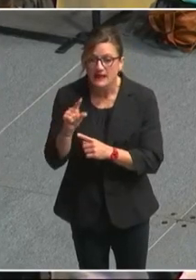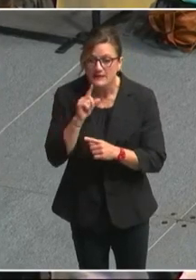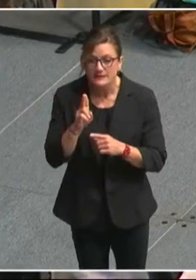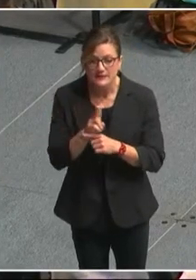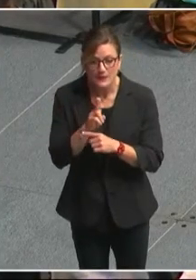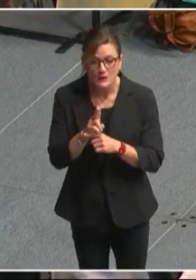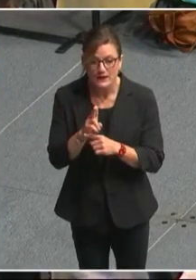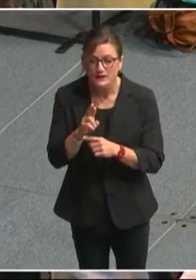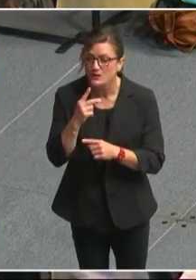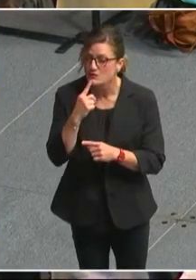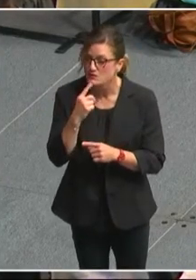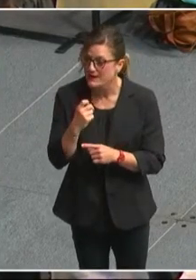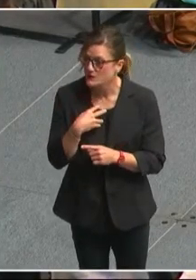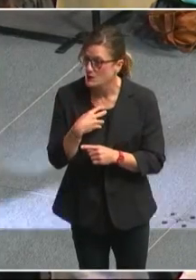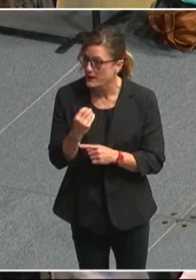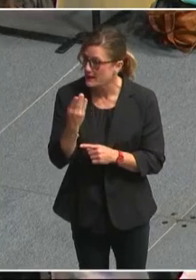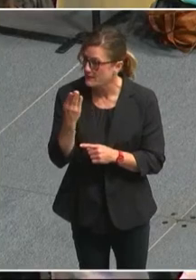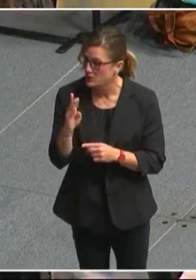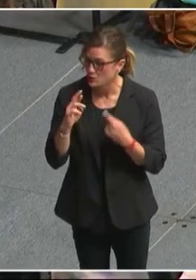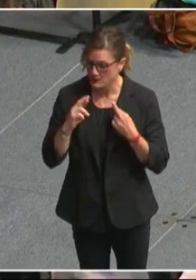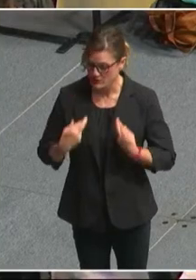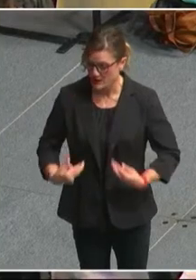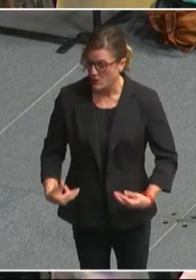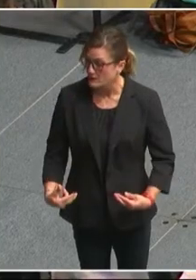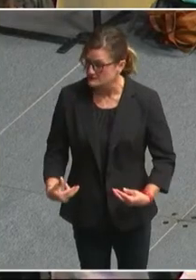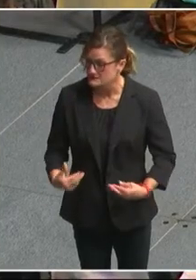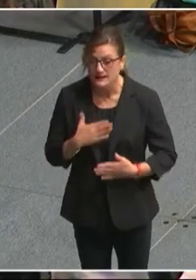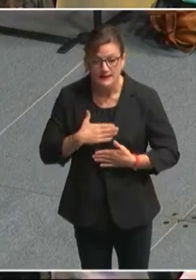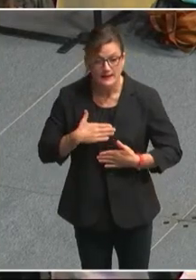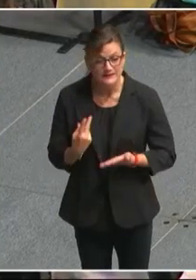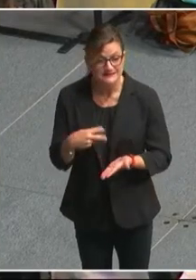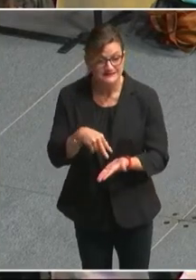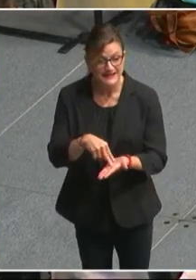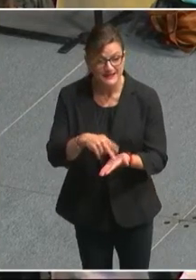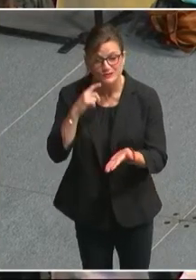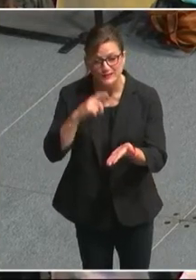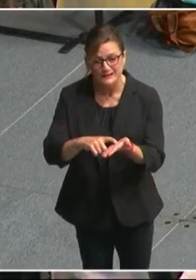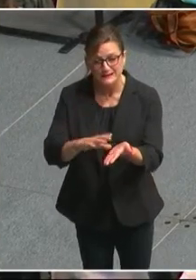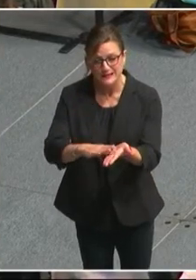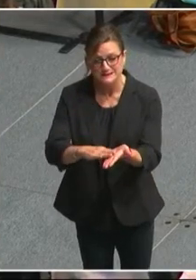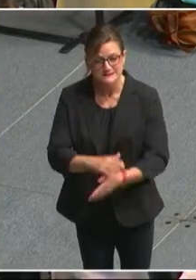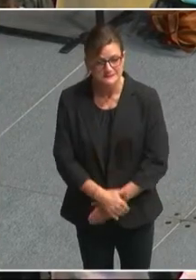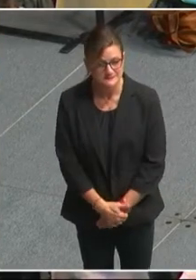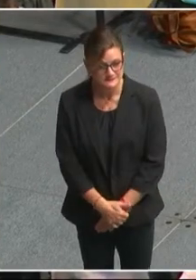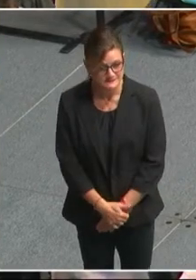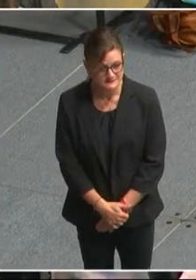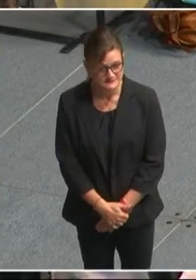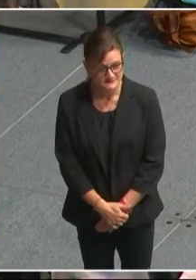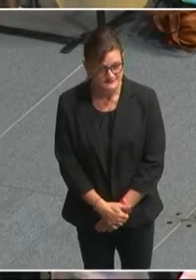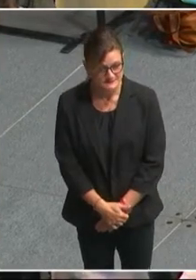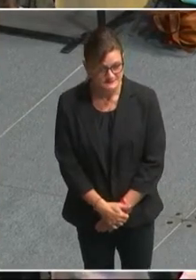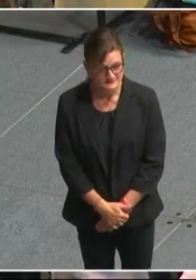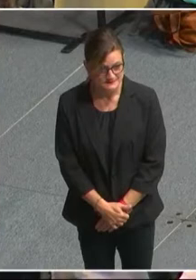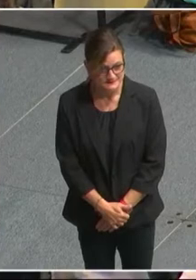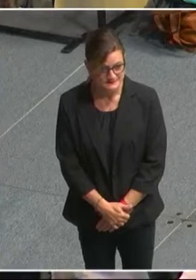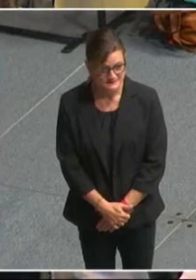wearing red, white, and blue braided cords. Will you please stand and be recognized?